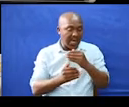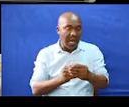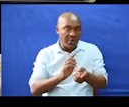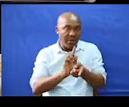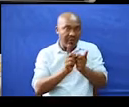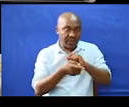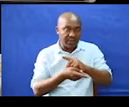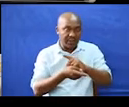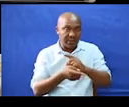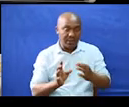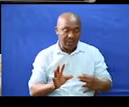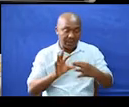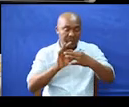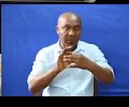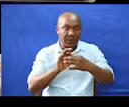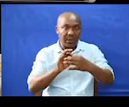of superior